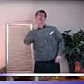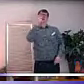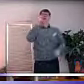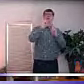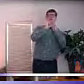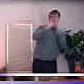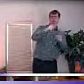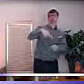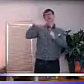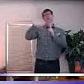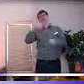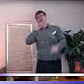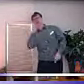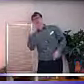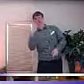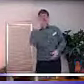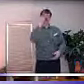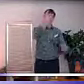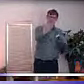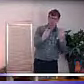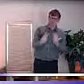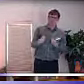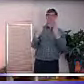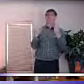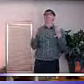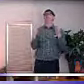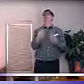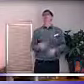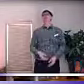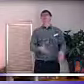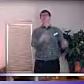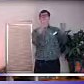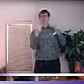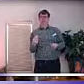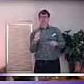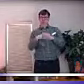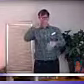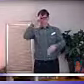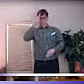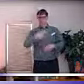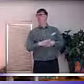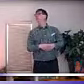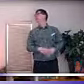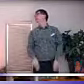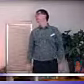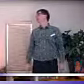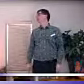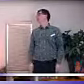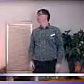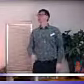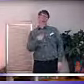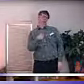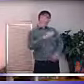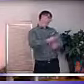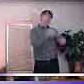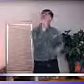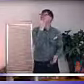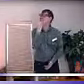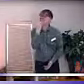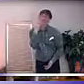says, to he who much is given, much will be required. You know, I hated that